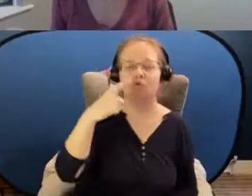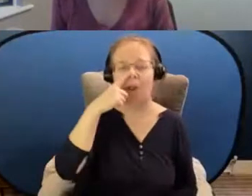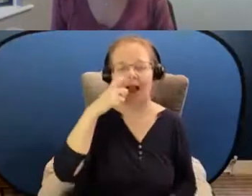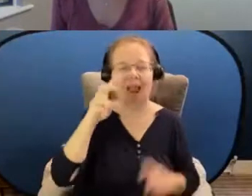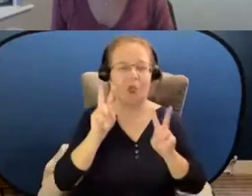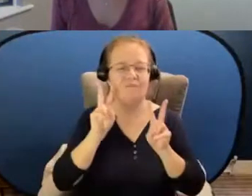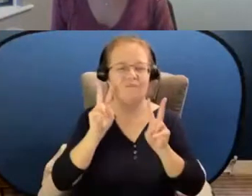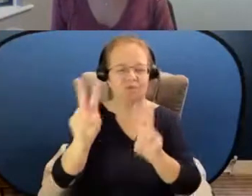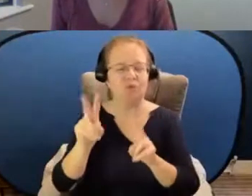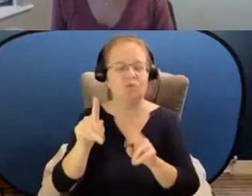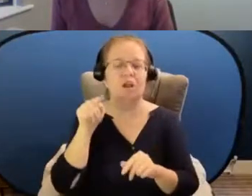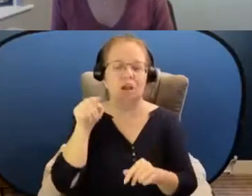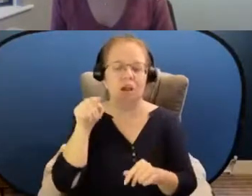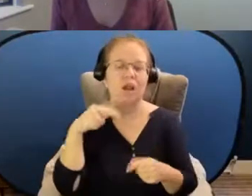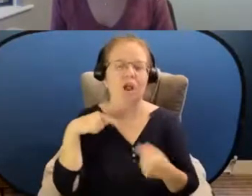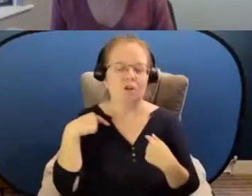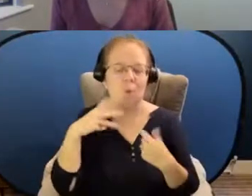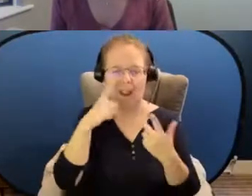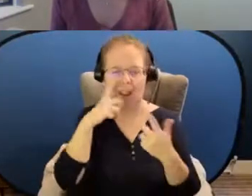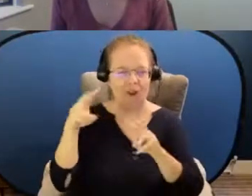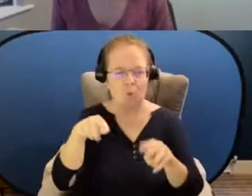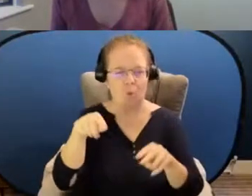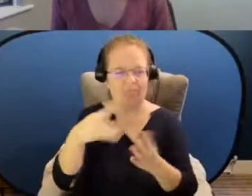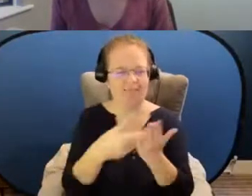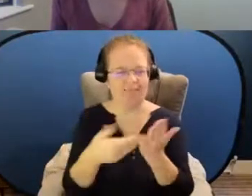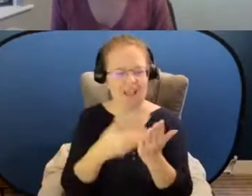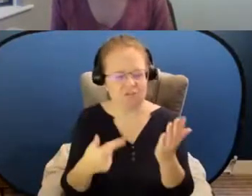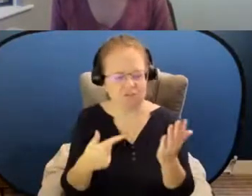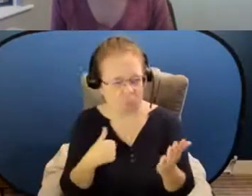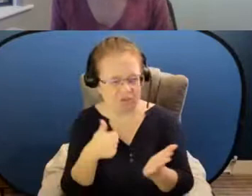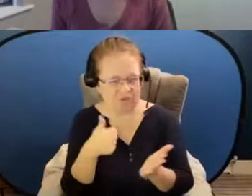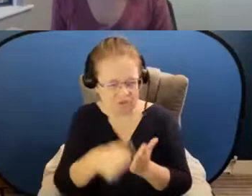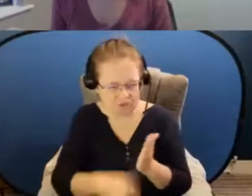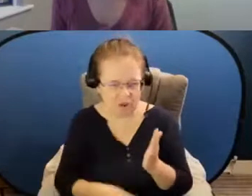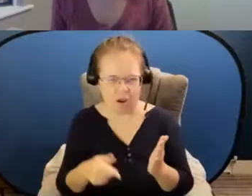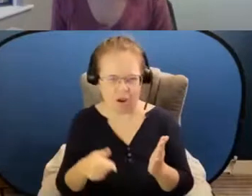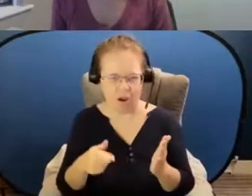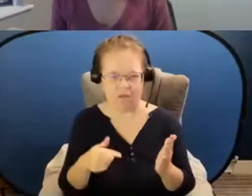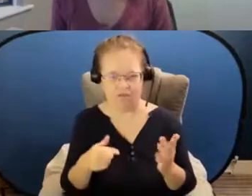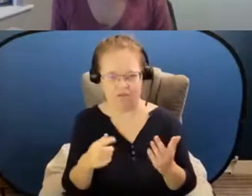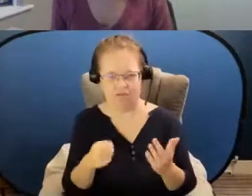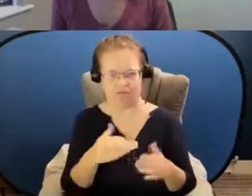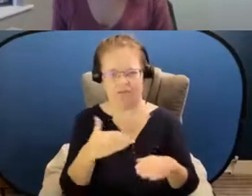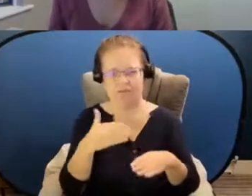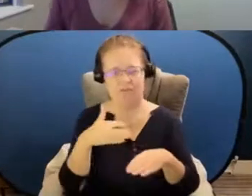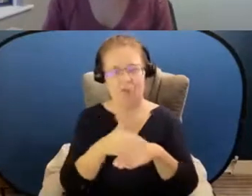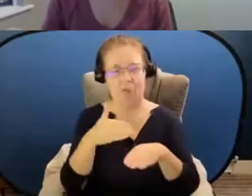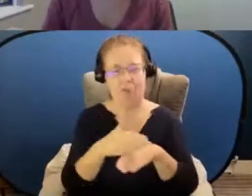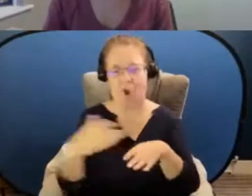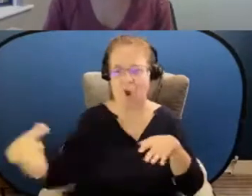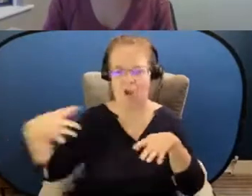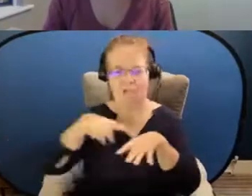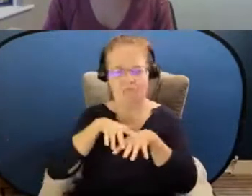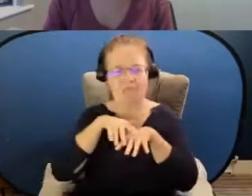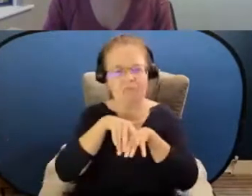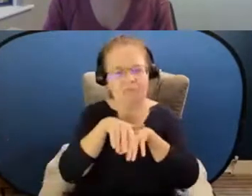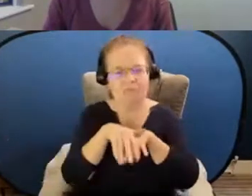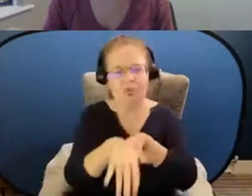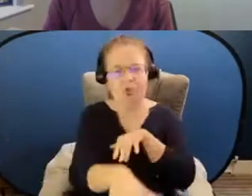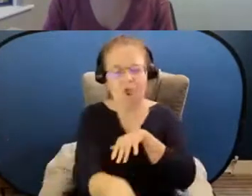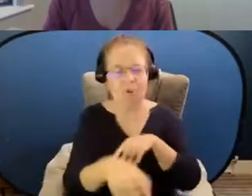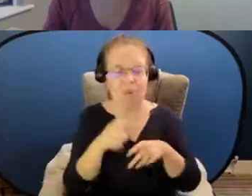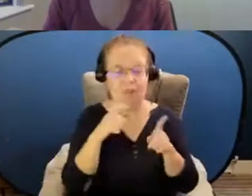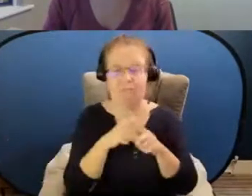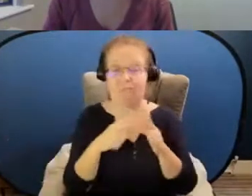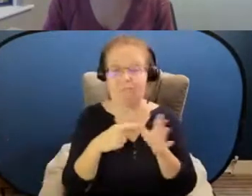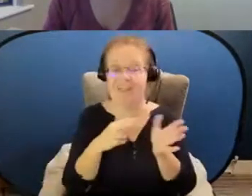is it focused for look at that text? And so those were some of the starts of things that we were doing in the workflow. And actually, Diane's comments